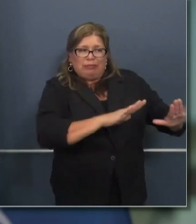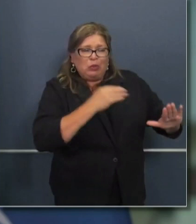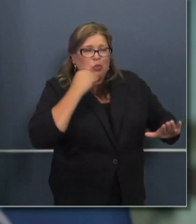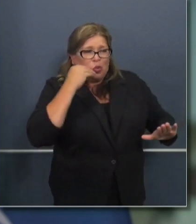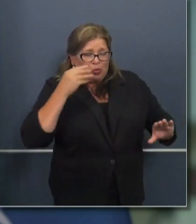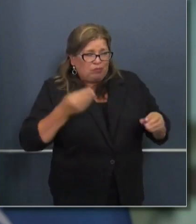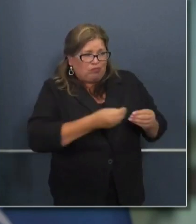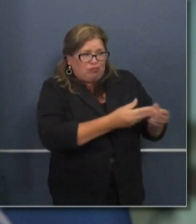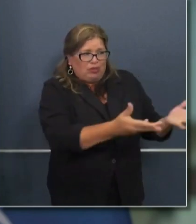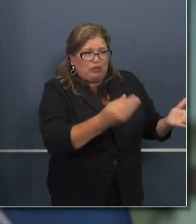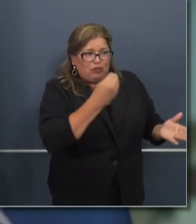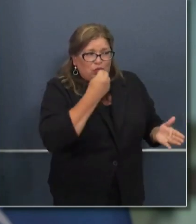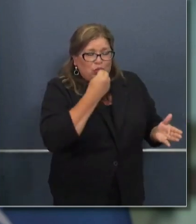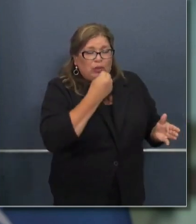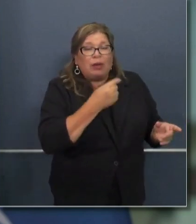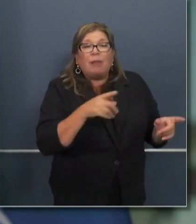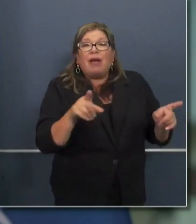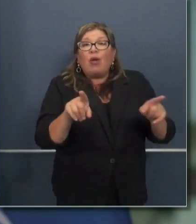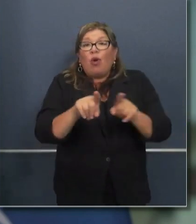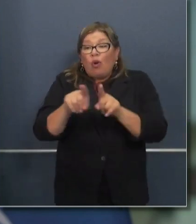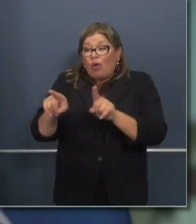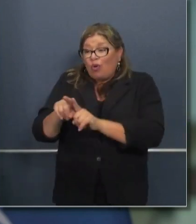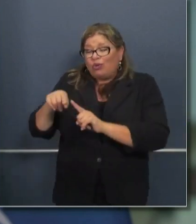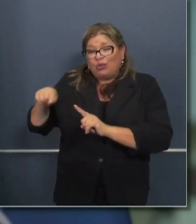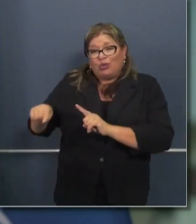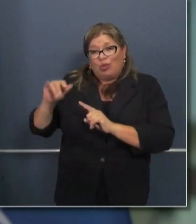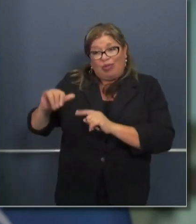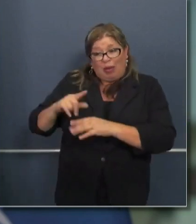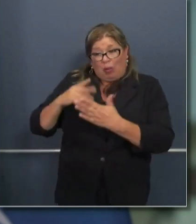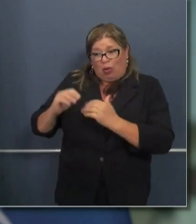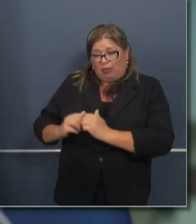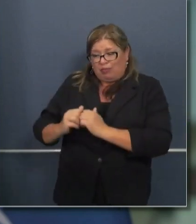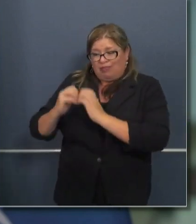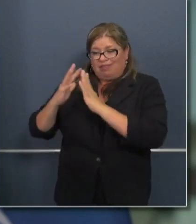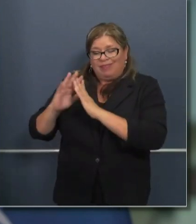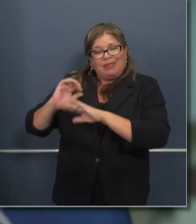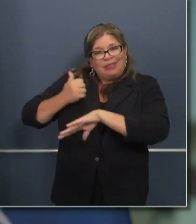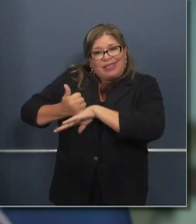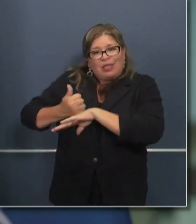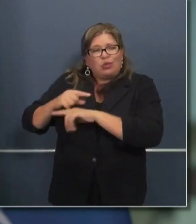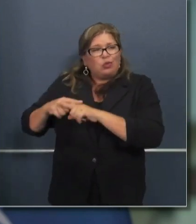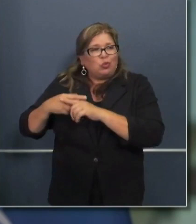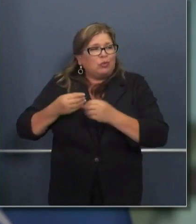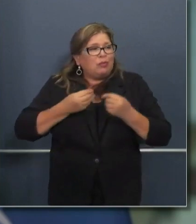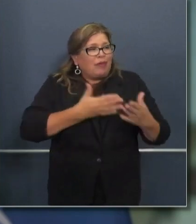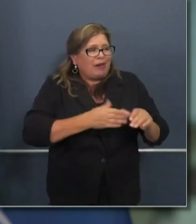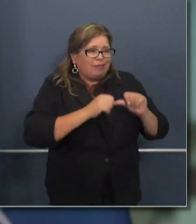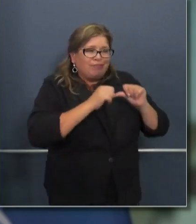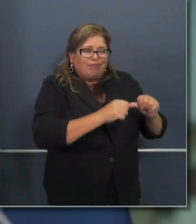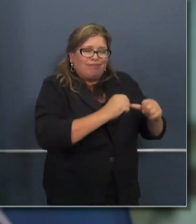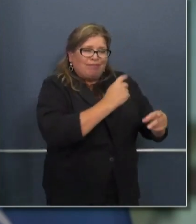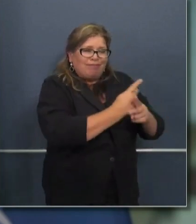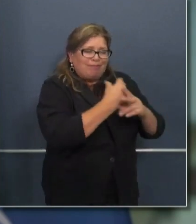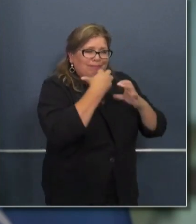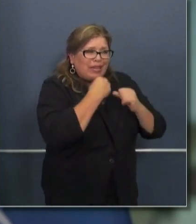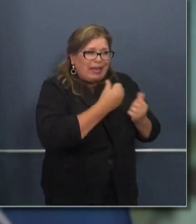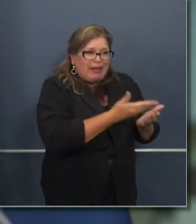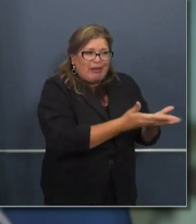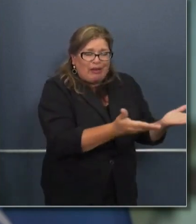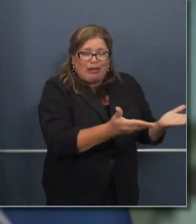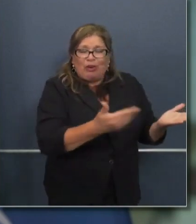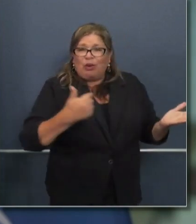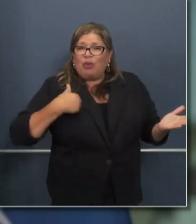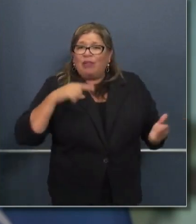it's also to provide a sense of continuity of care. We announced on Friday that over 1.6 million meals now